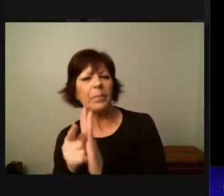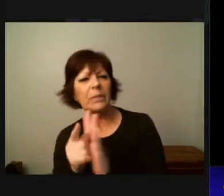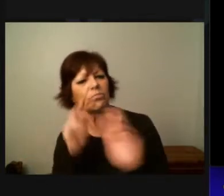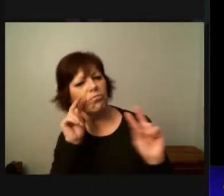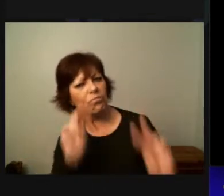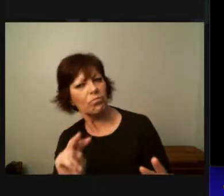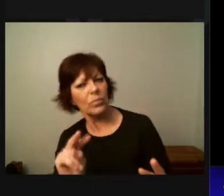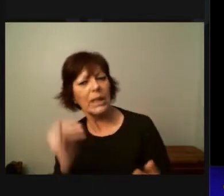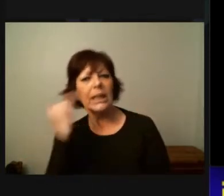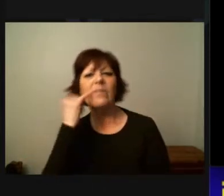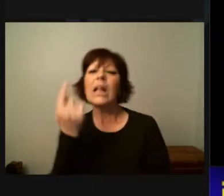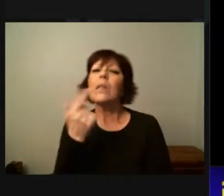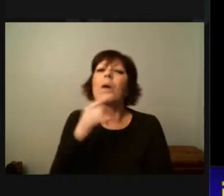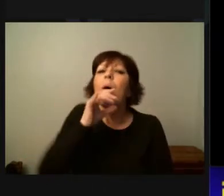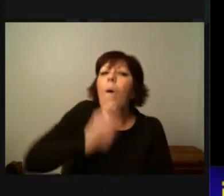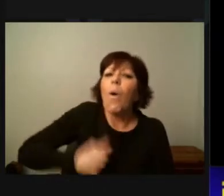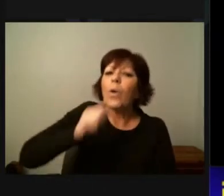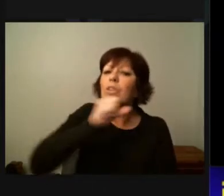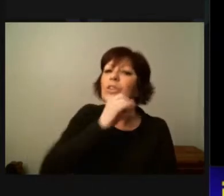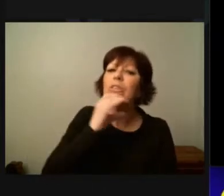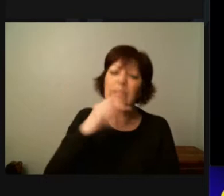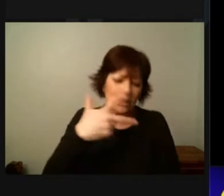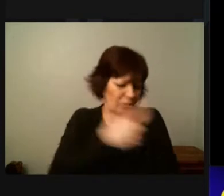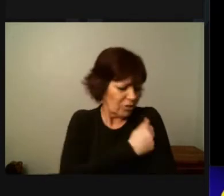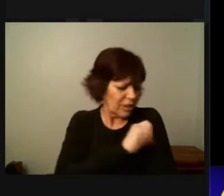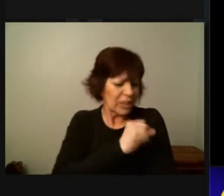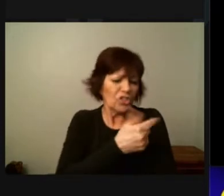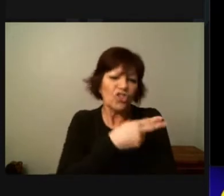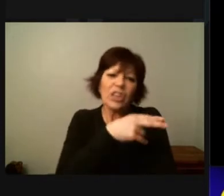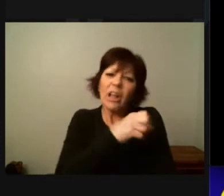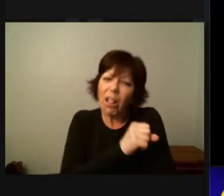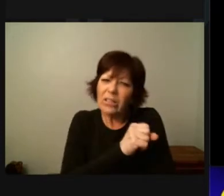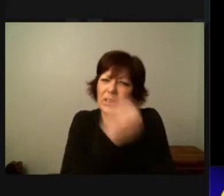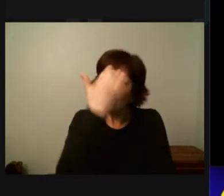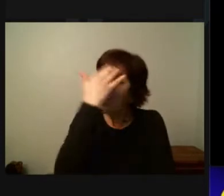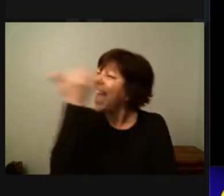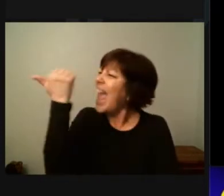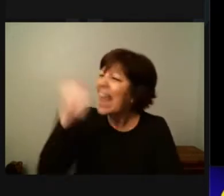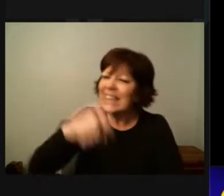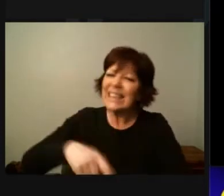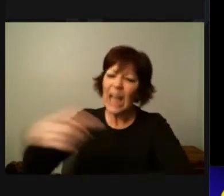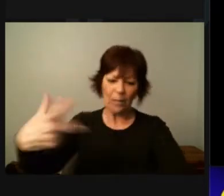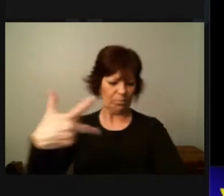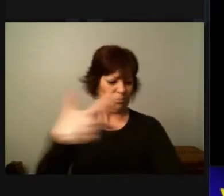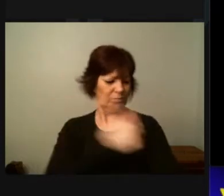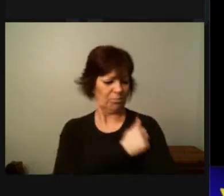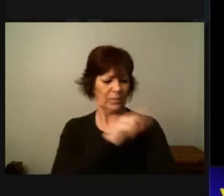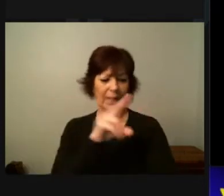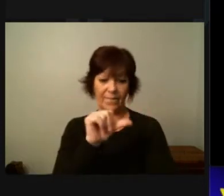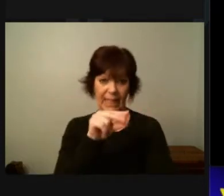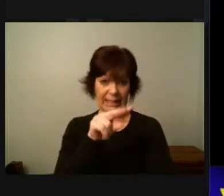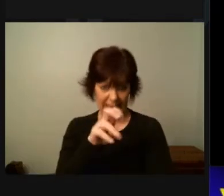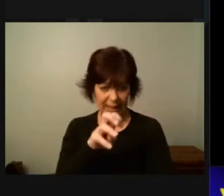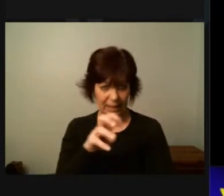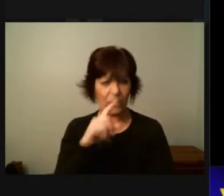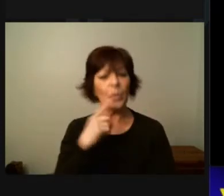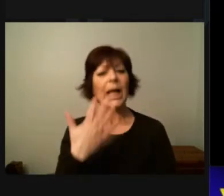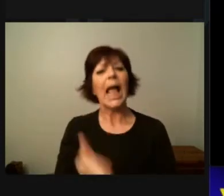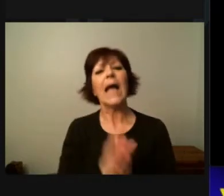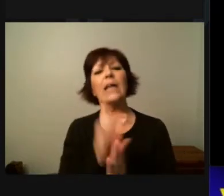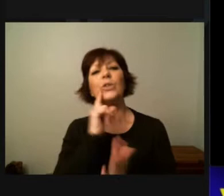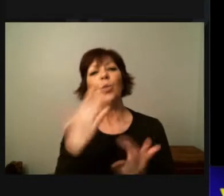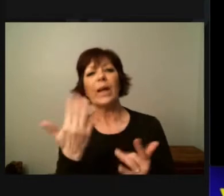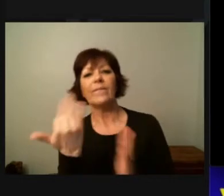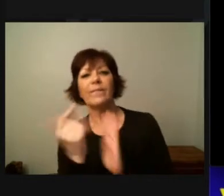in your years, after your shingle shot. After any vaccine, we're asking you to wait 15 minutes. We're not asking you to